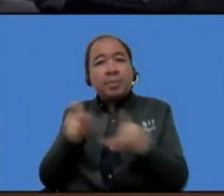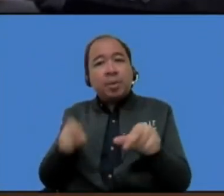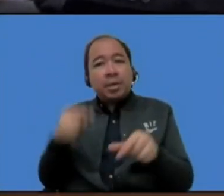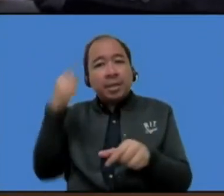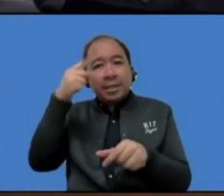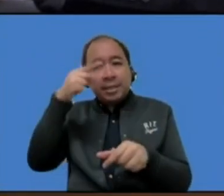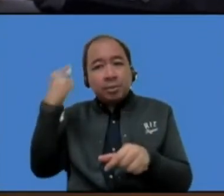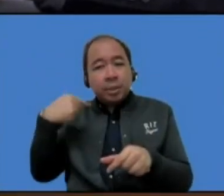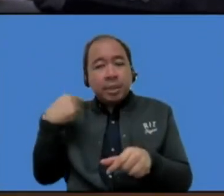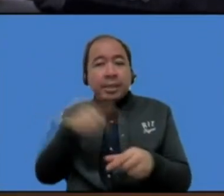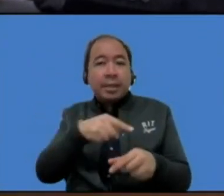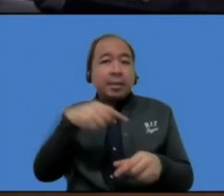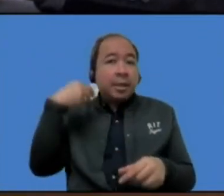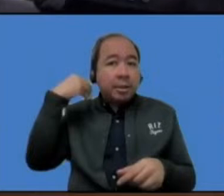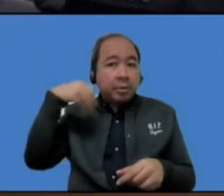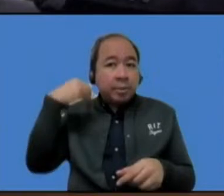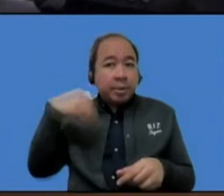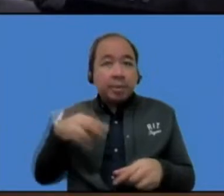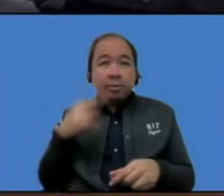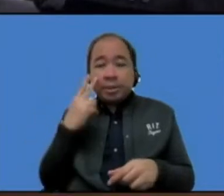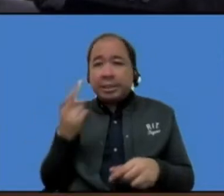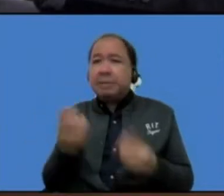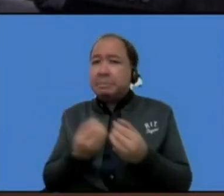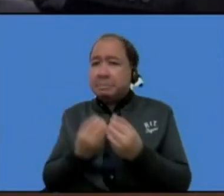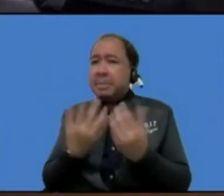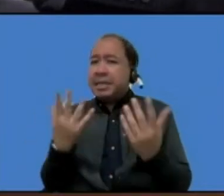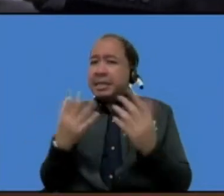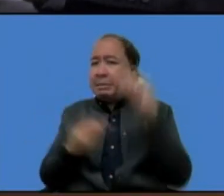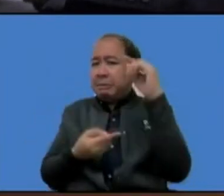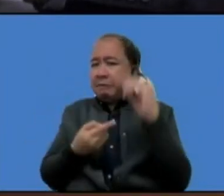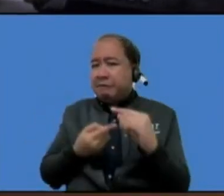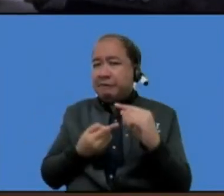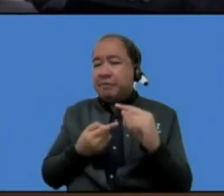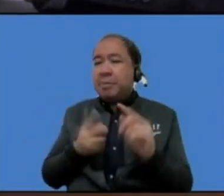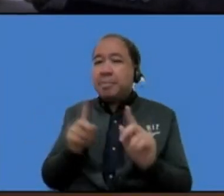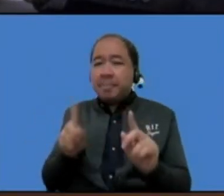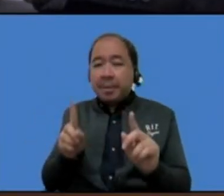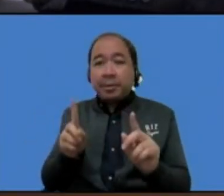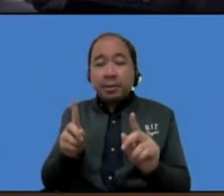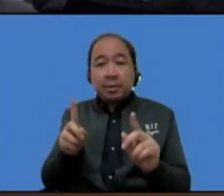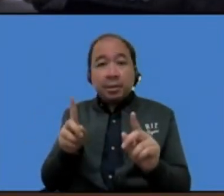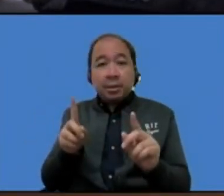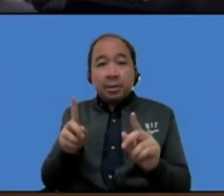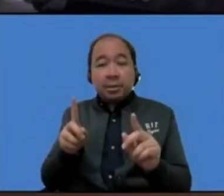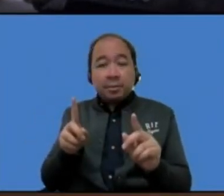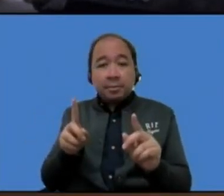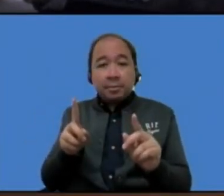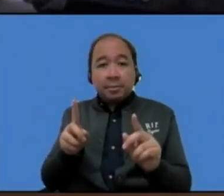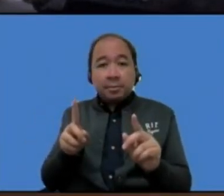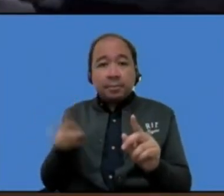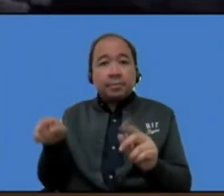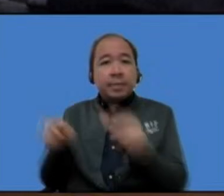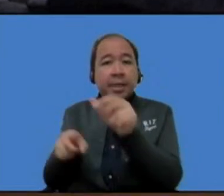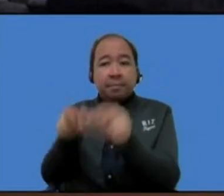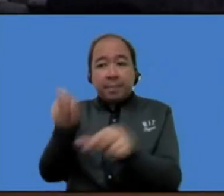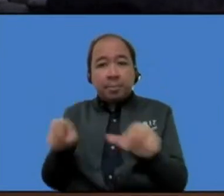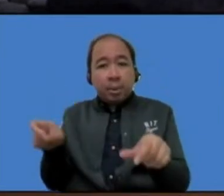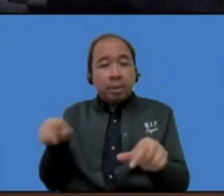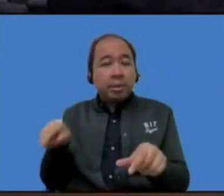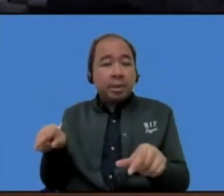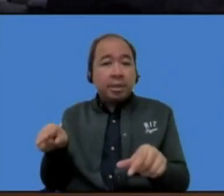Turkmenistan. Of course, the number is not so much, but even among these people